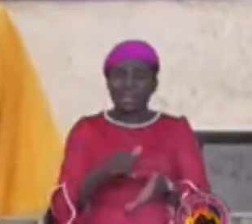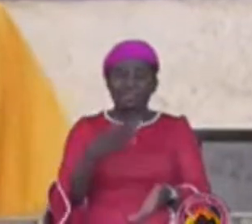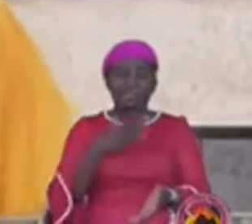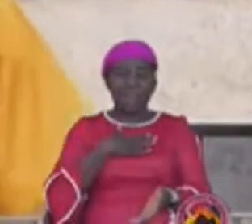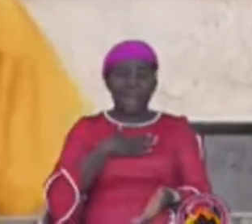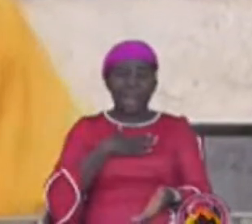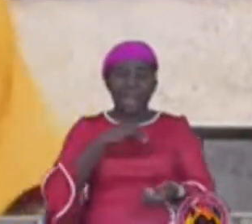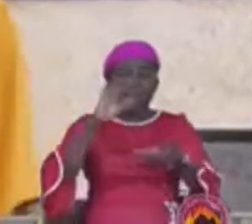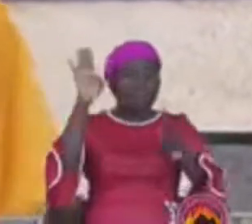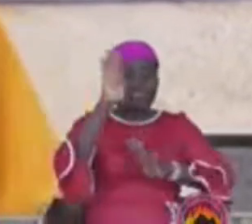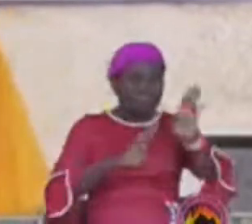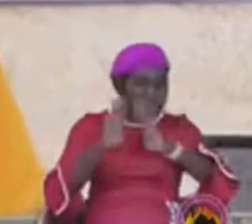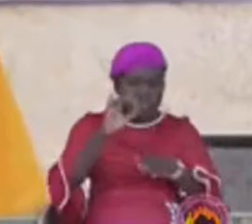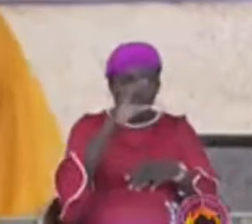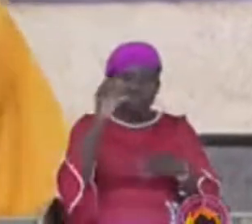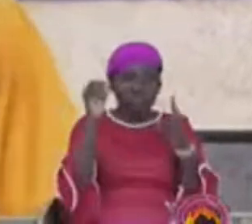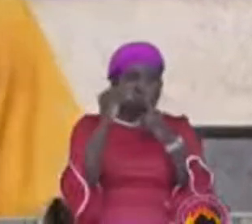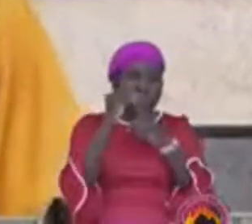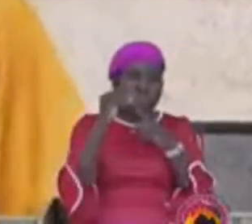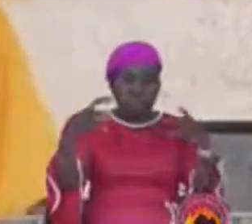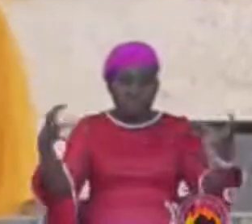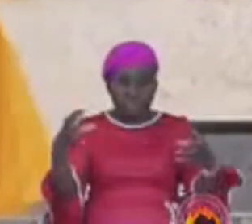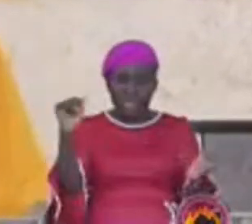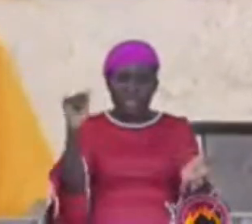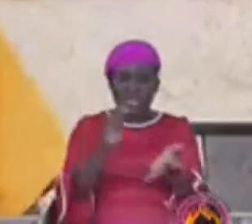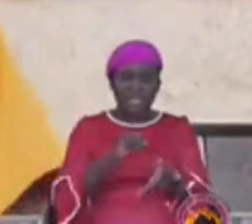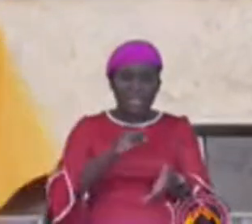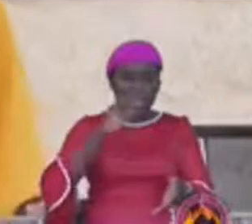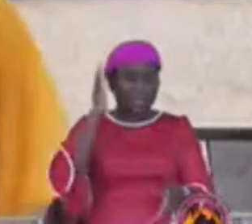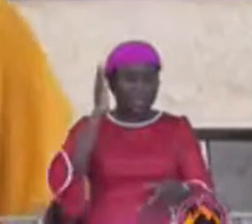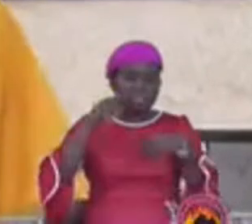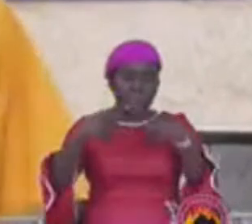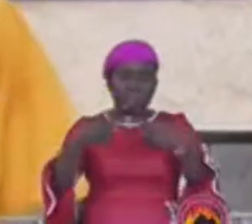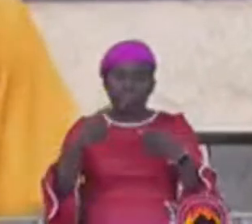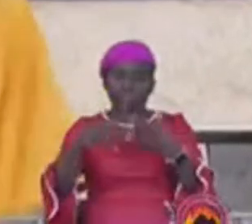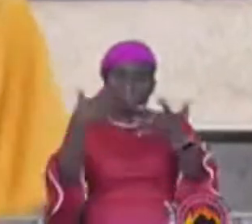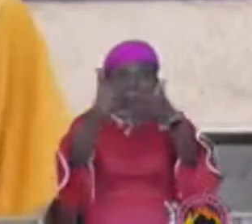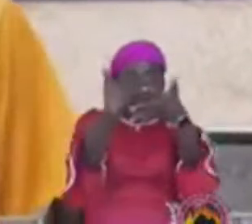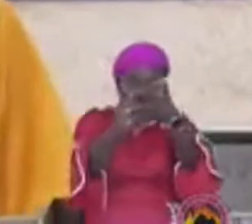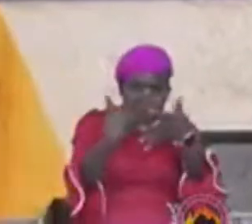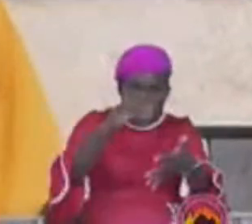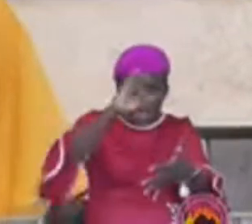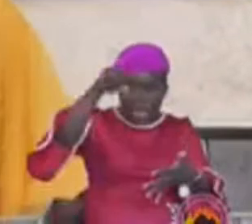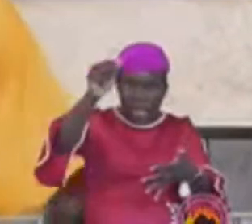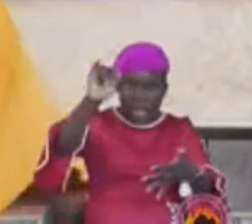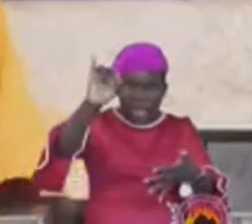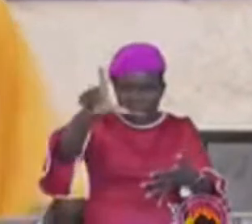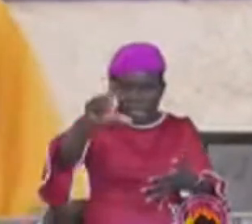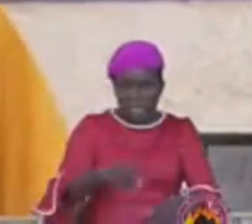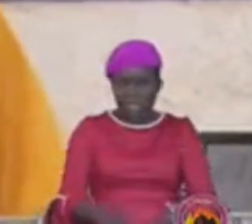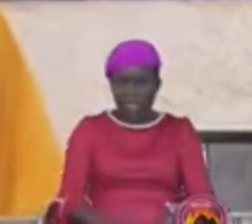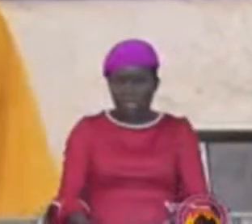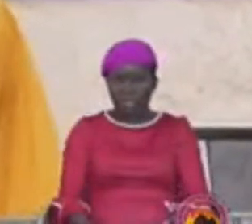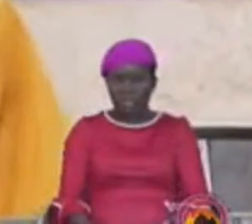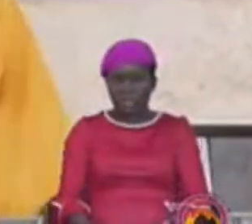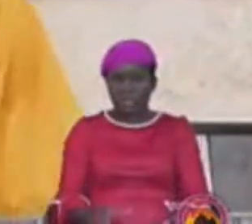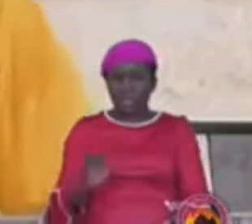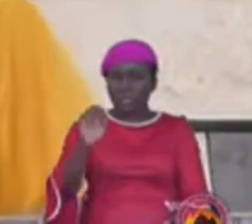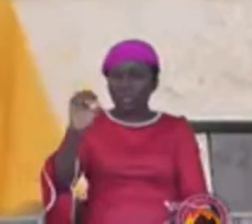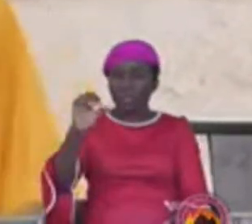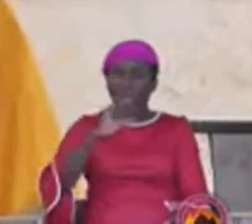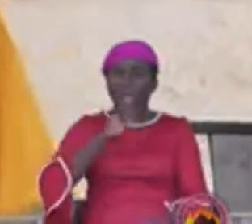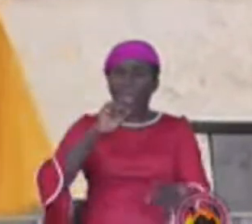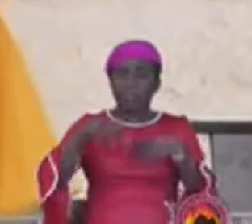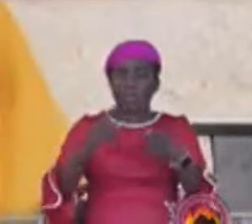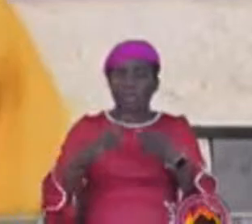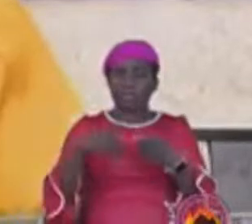Sunday Monday ijo Monday mo wa re gbon mi to wa gba te gbon mi wa IPO yi wa mu mi butter ni be ta ile